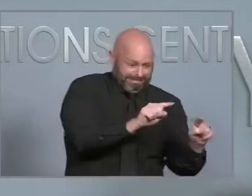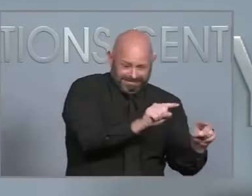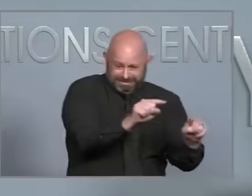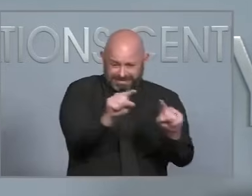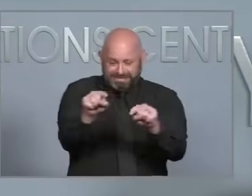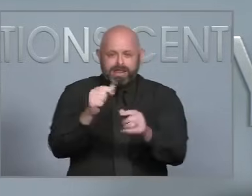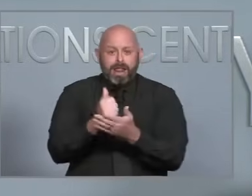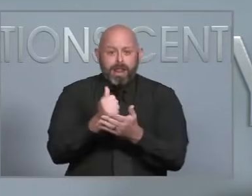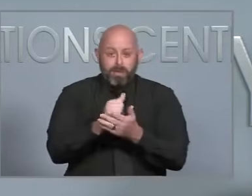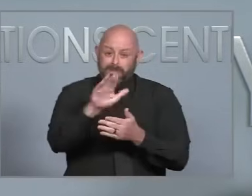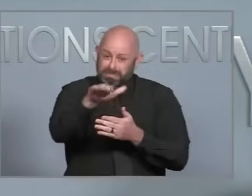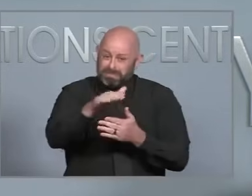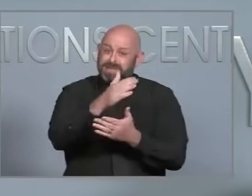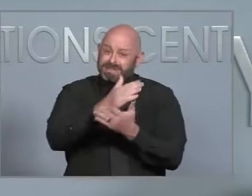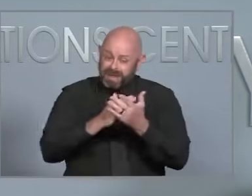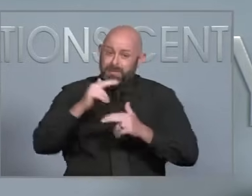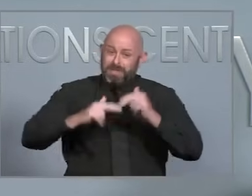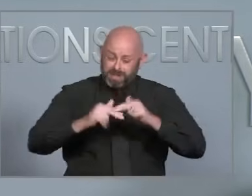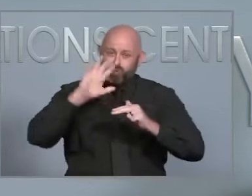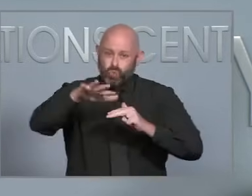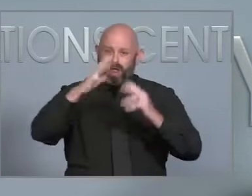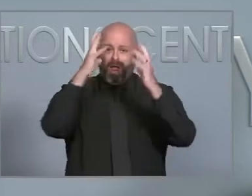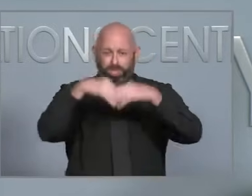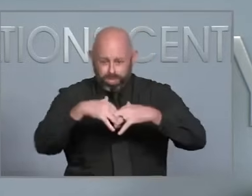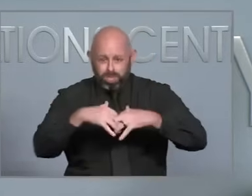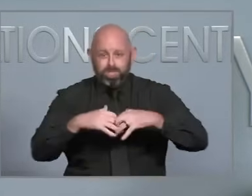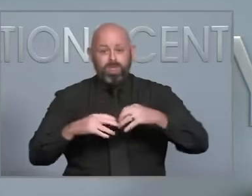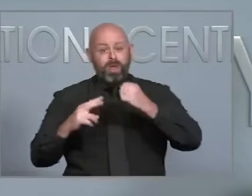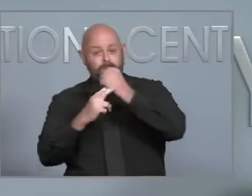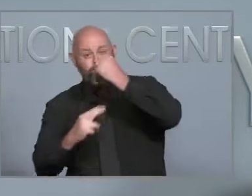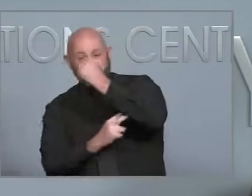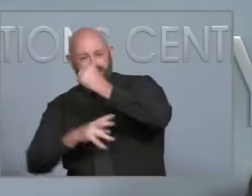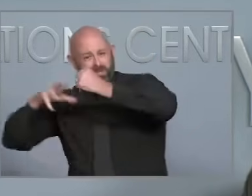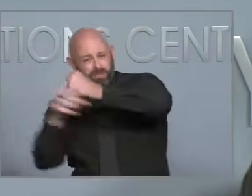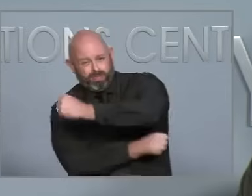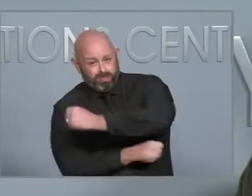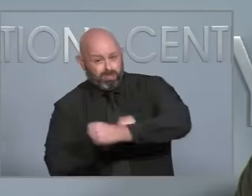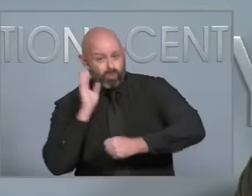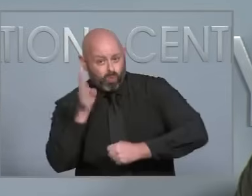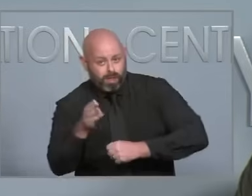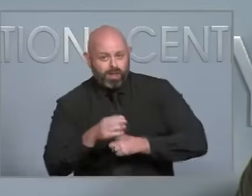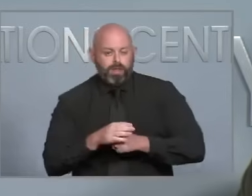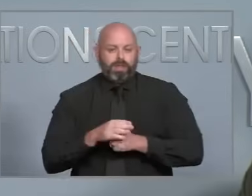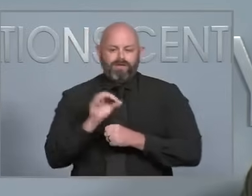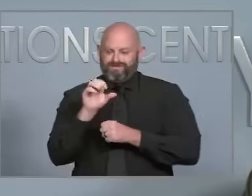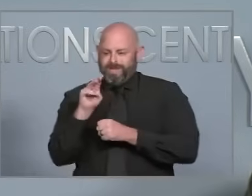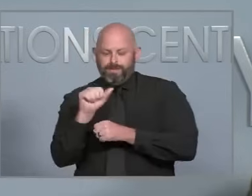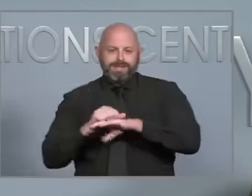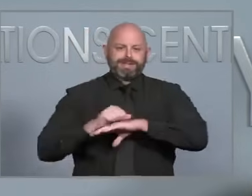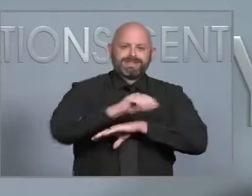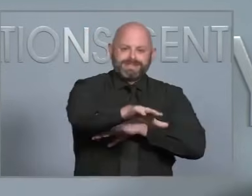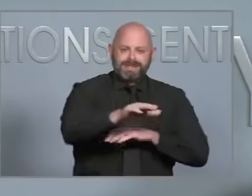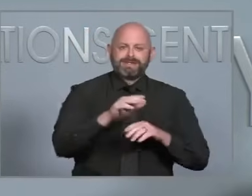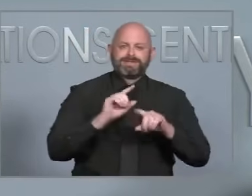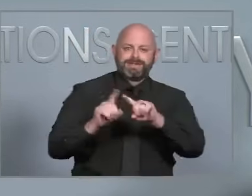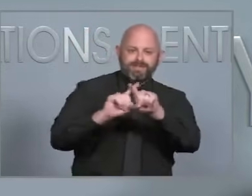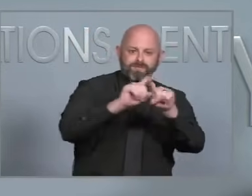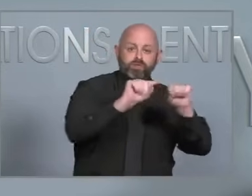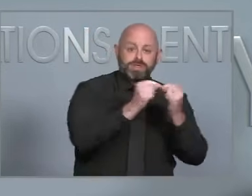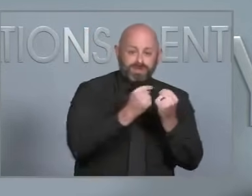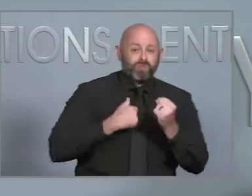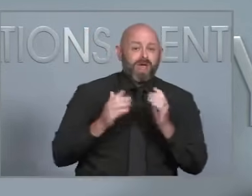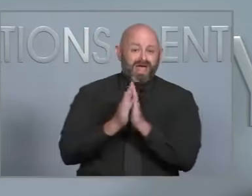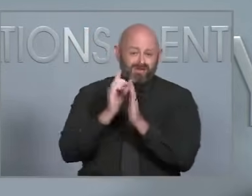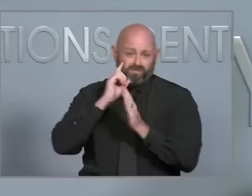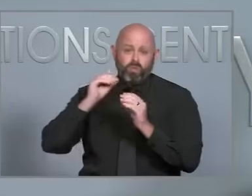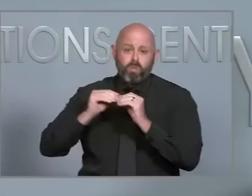structural collapses that occur. FEMA has deployed 4 search and rescue teams, and we are requesting additional teams at this time, as